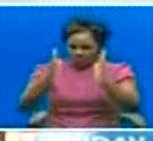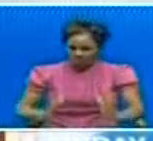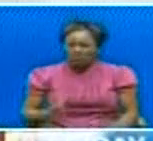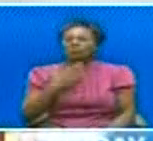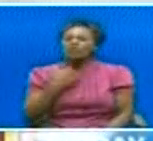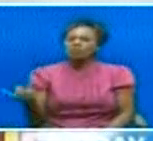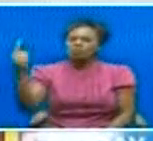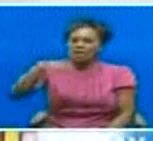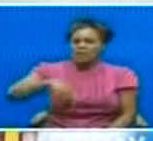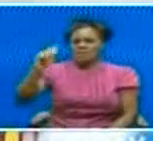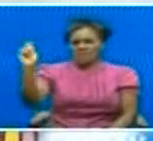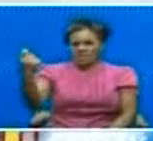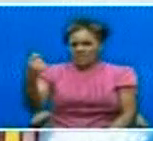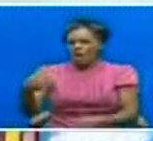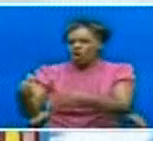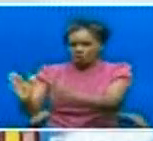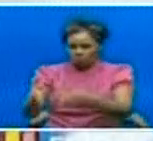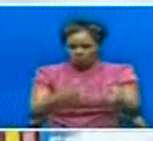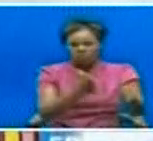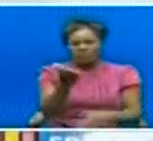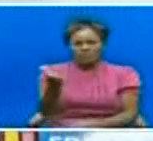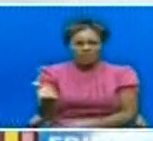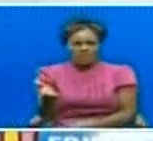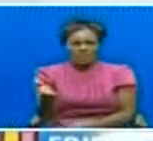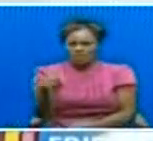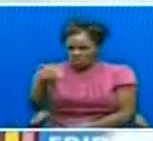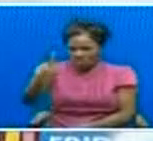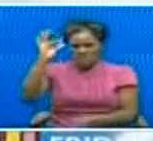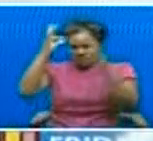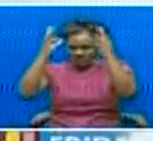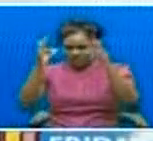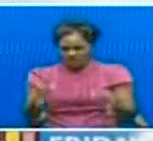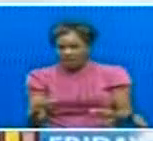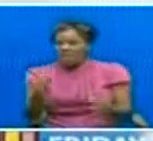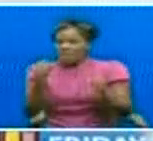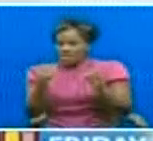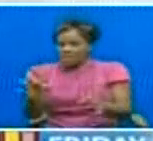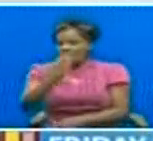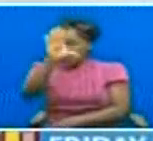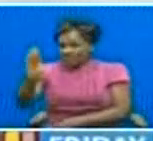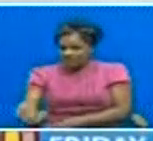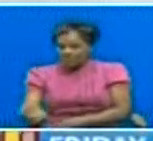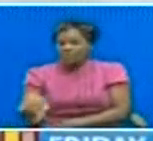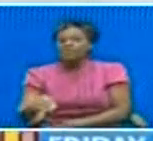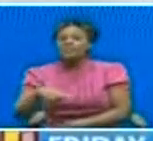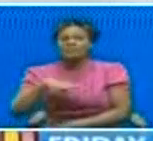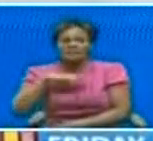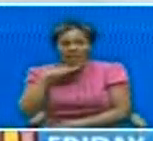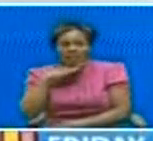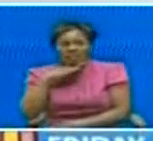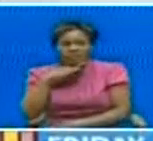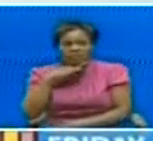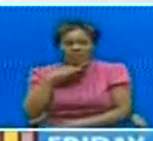Kenya. So the opportunities are there. It's really up to you. And I tell people, if you're in Africa and you die anything less of a